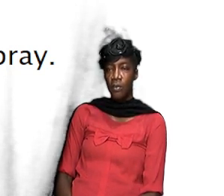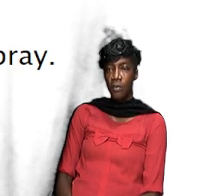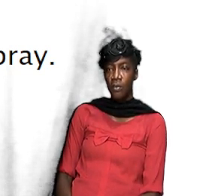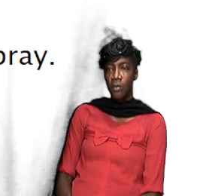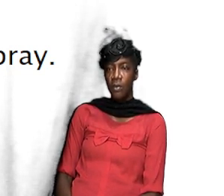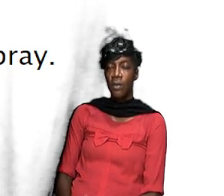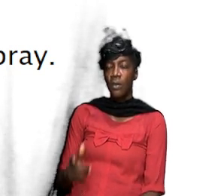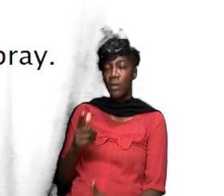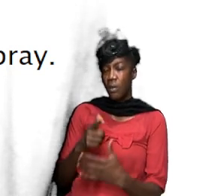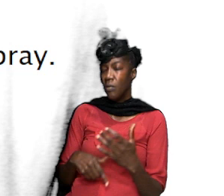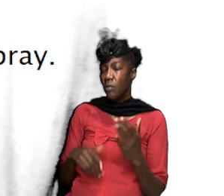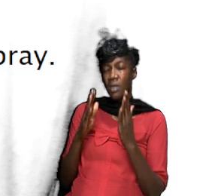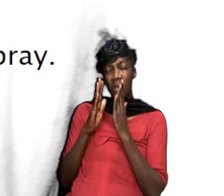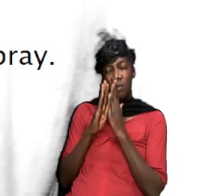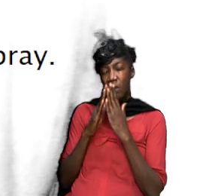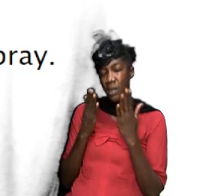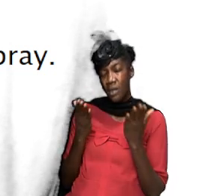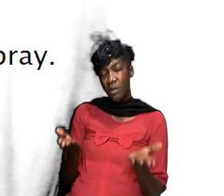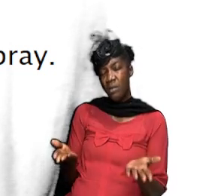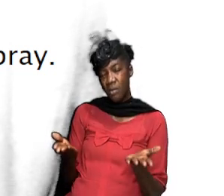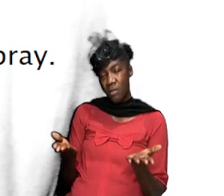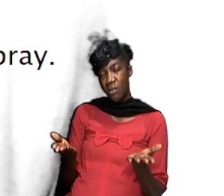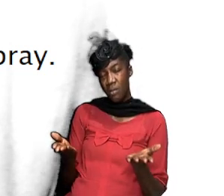What you ask for